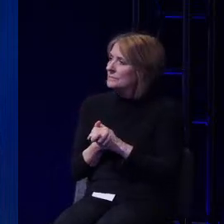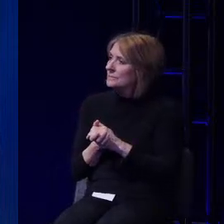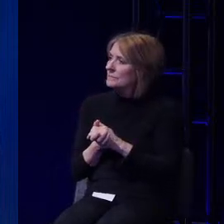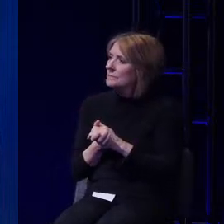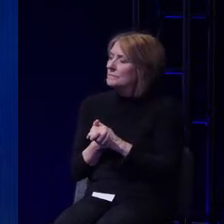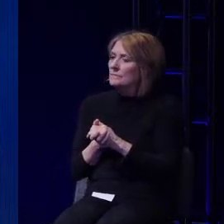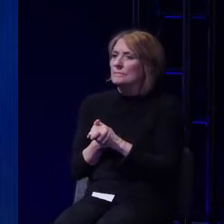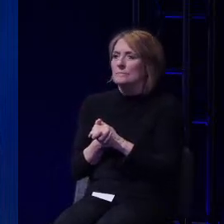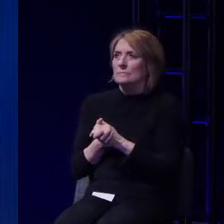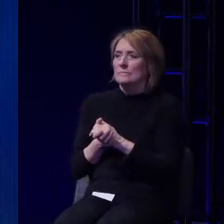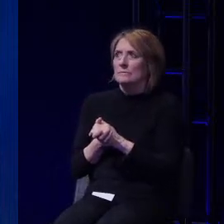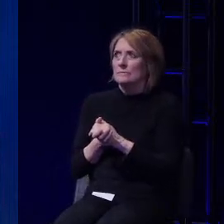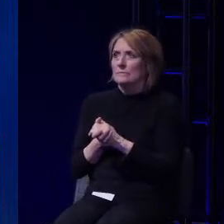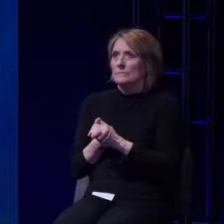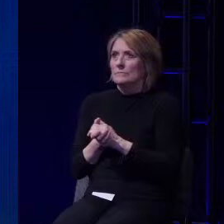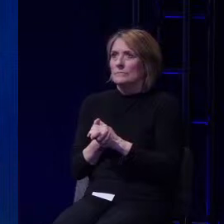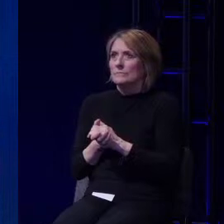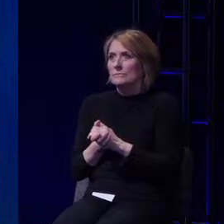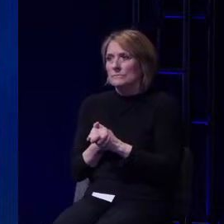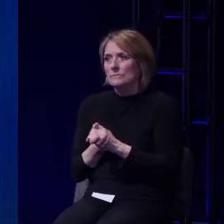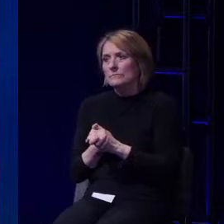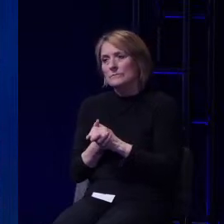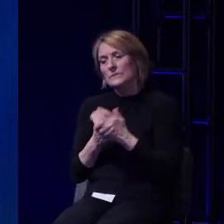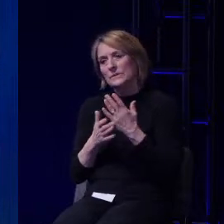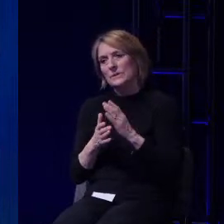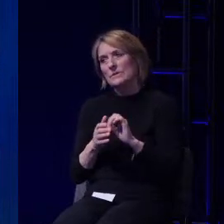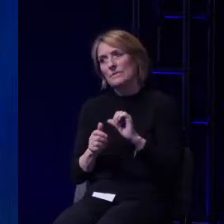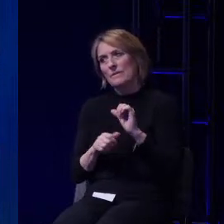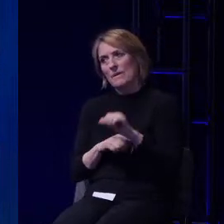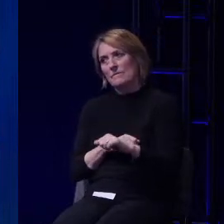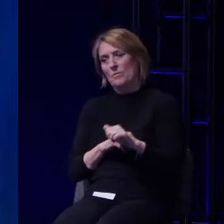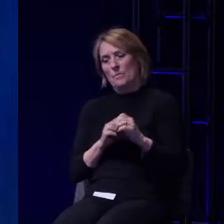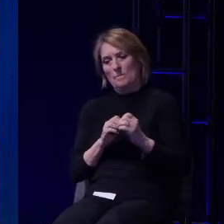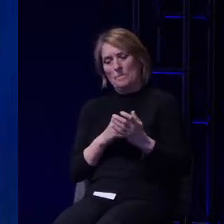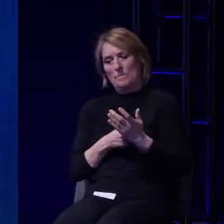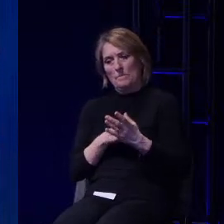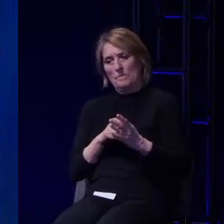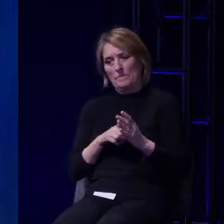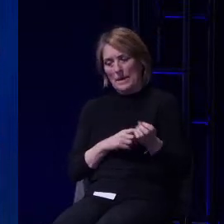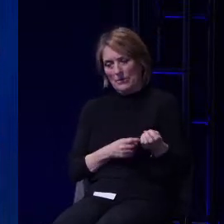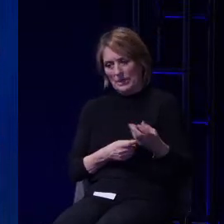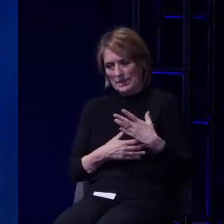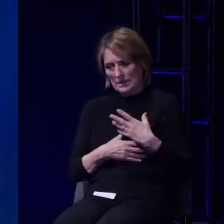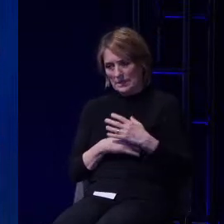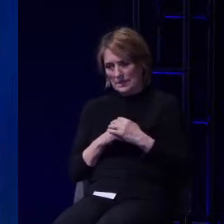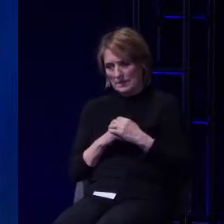I think just launching off from what Barry was talking about, I think it taught me